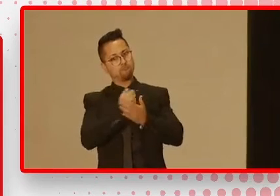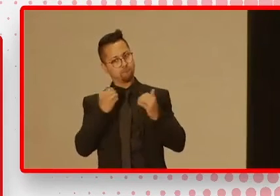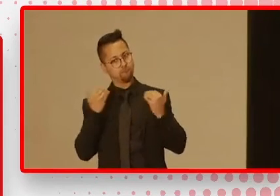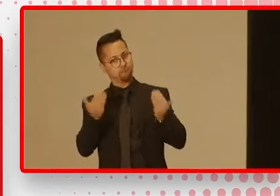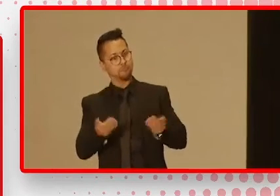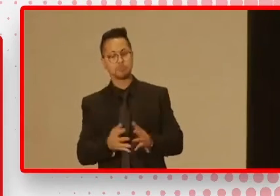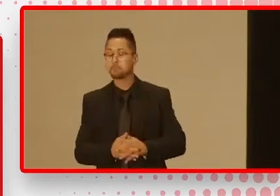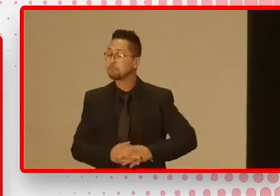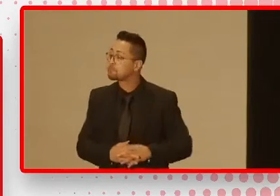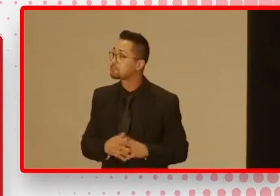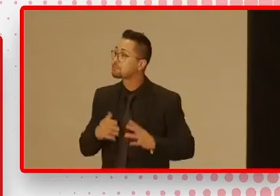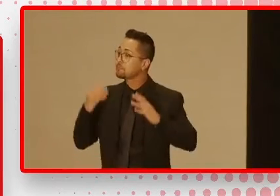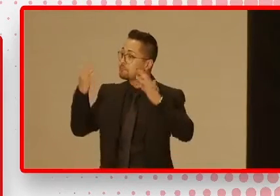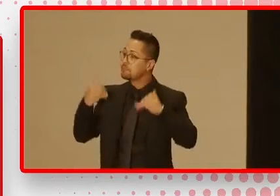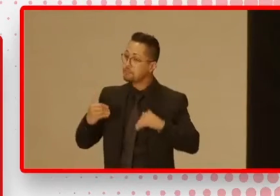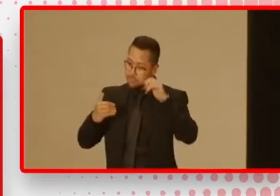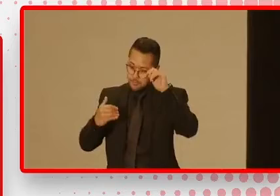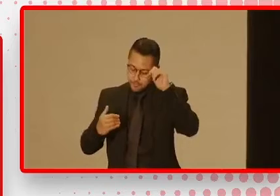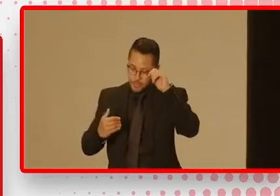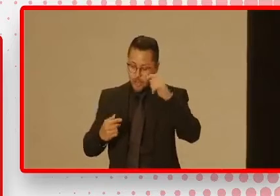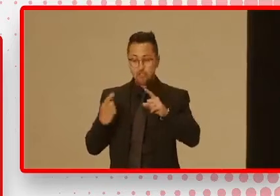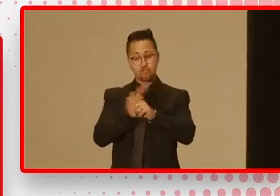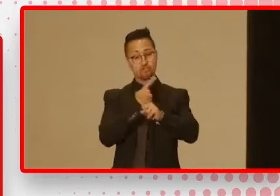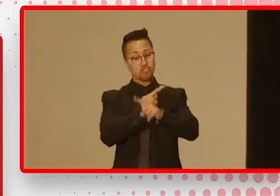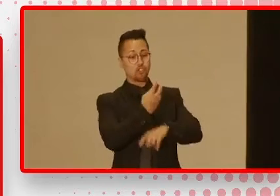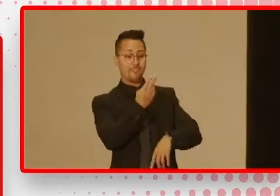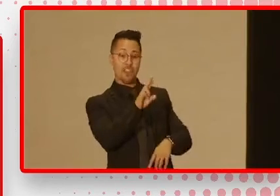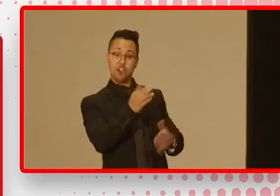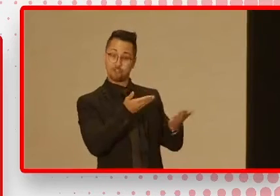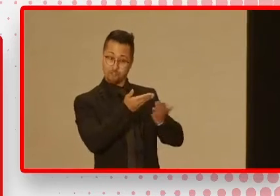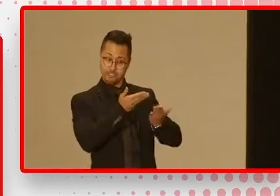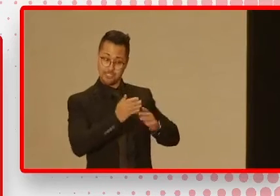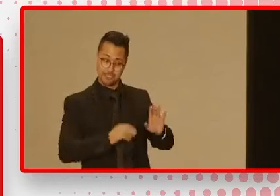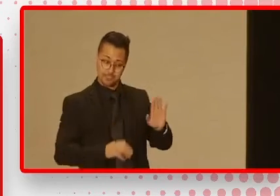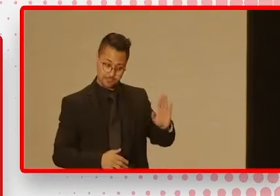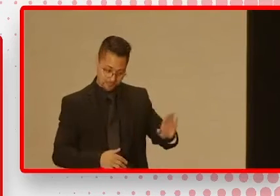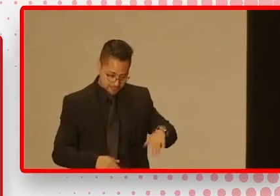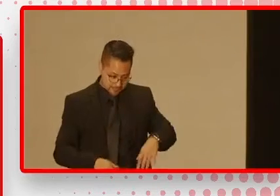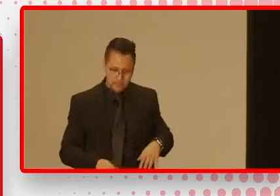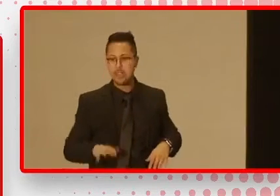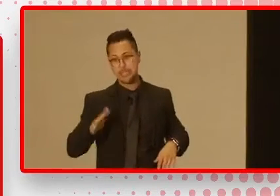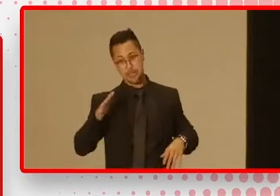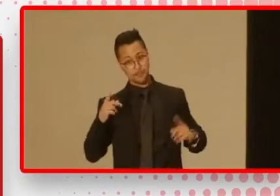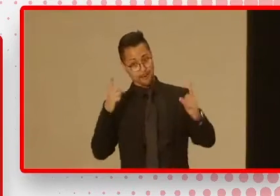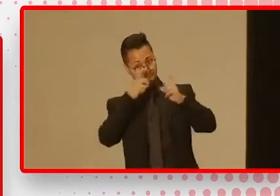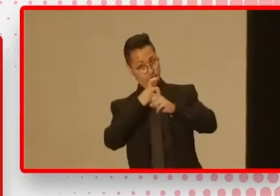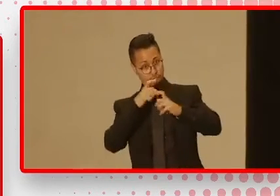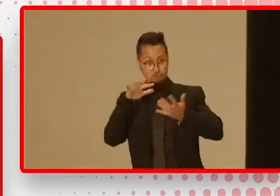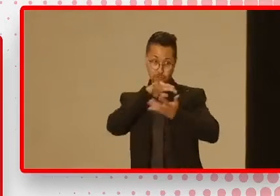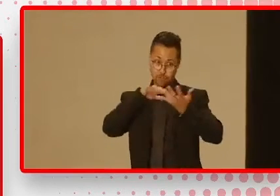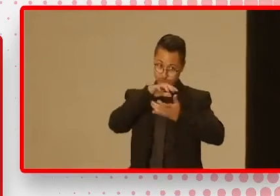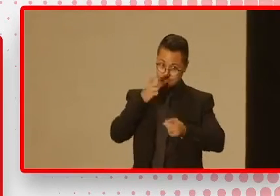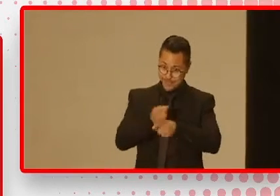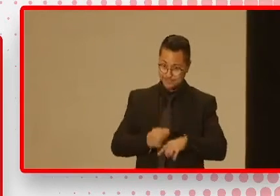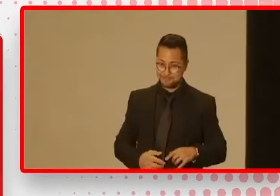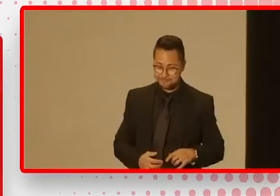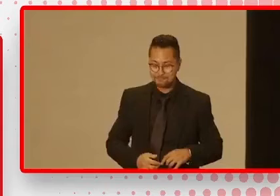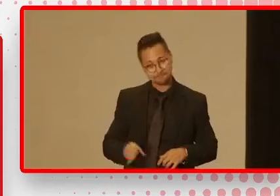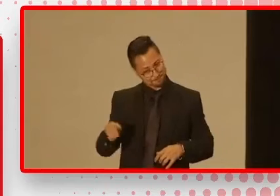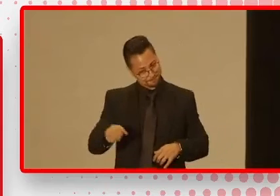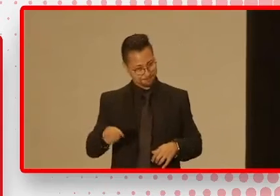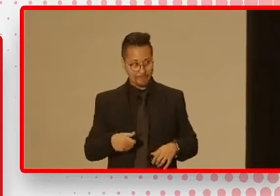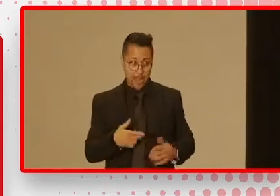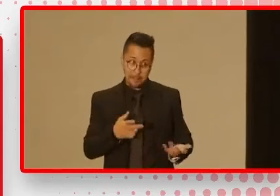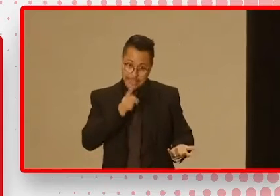All right, now, traditional VR services, it's confusing, isn't it? Yeah, I